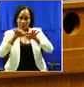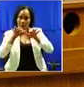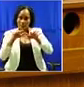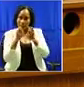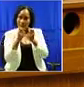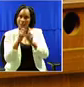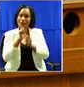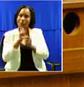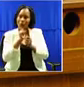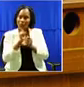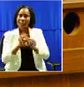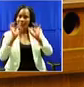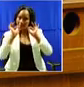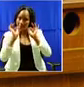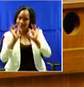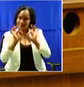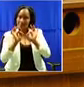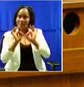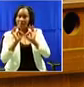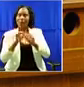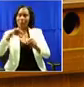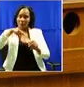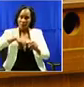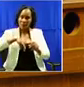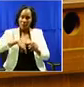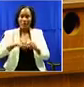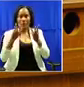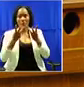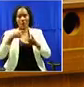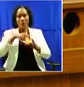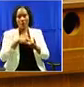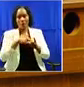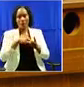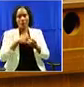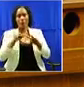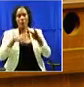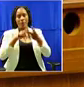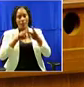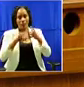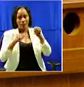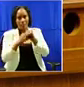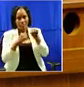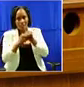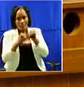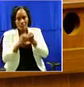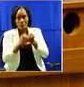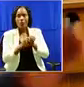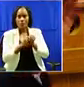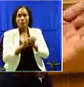spent productively to benefit our people and to support our recovery